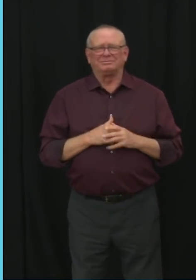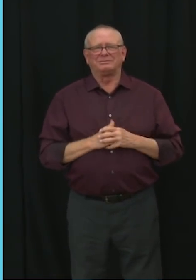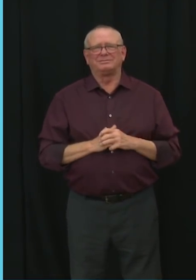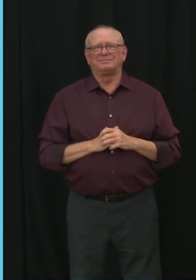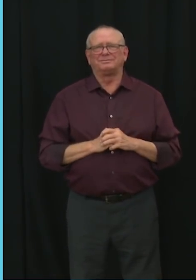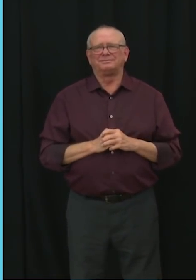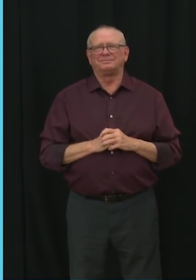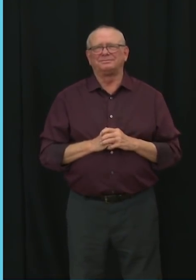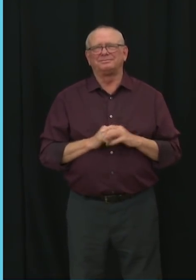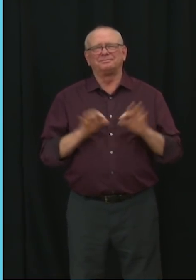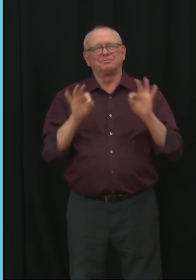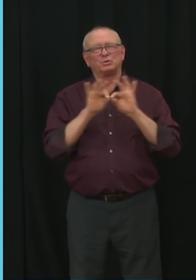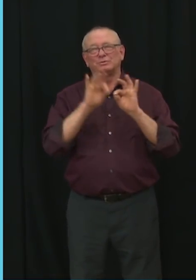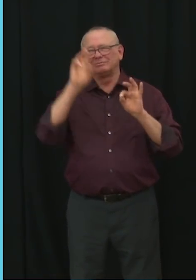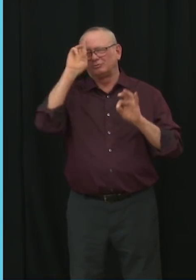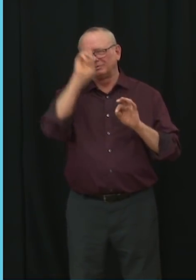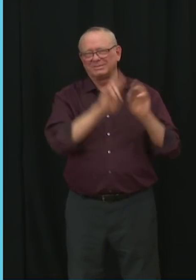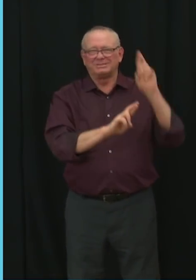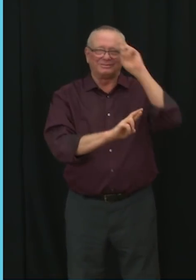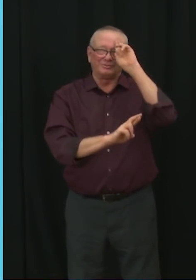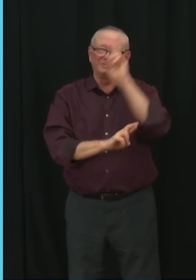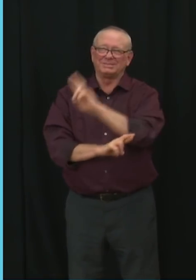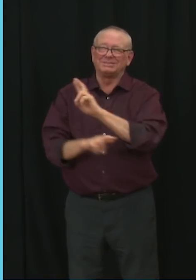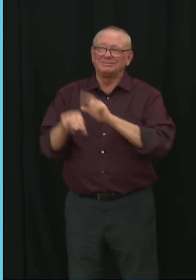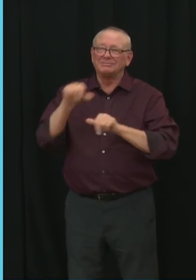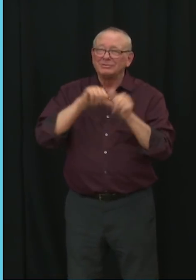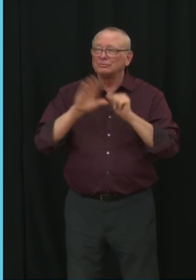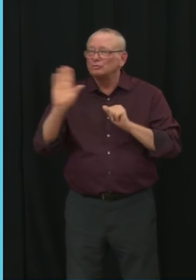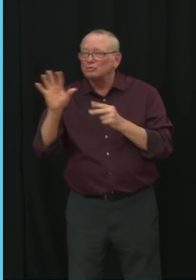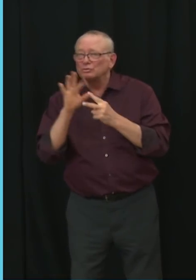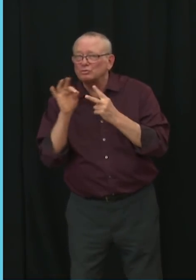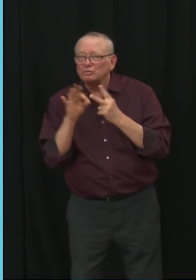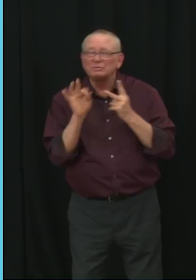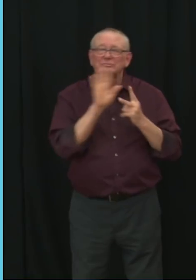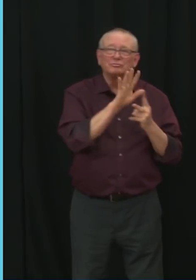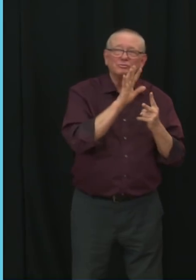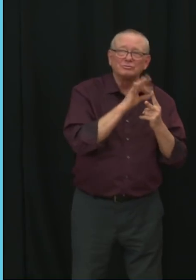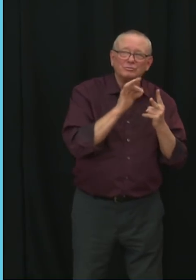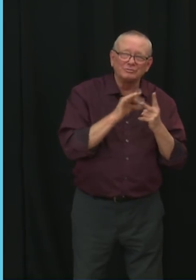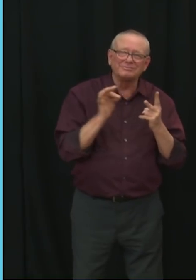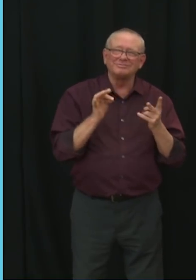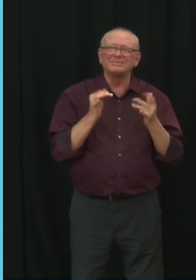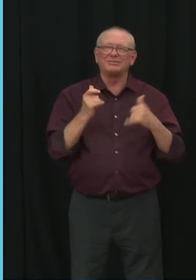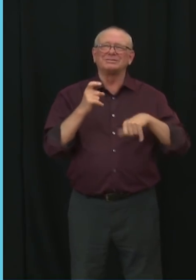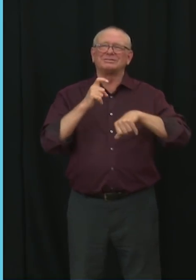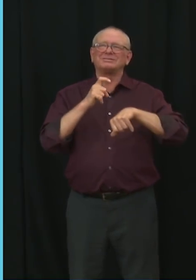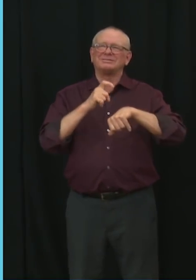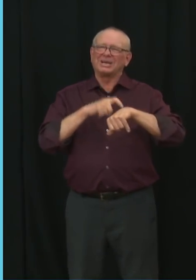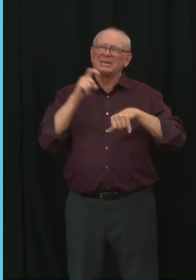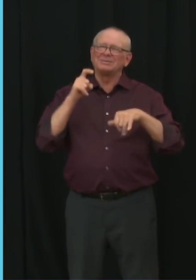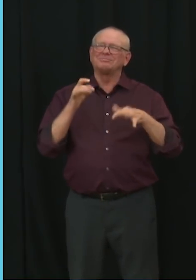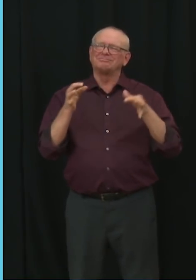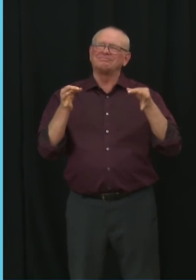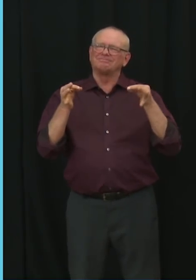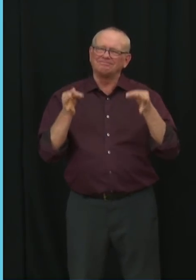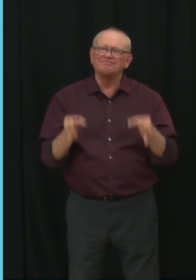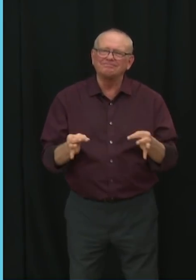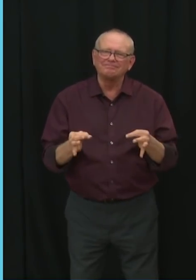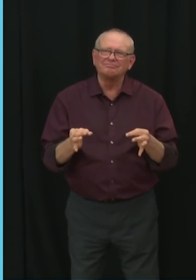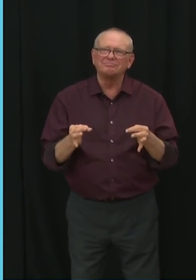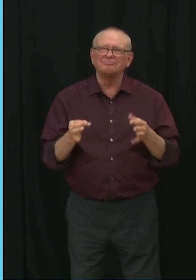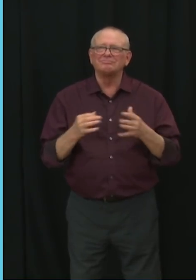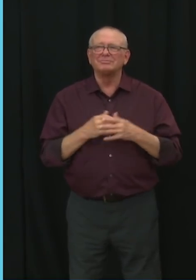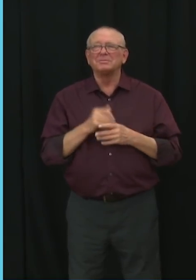individual choices, but now's the time to make the transition, move to individual choices by parents and their